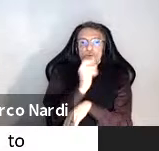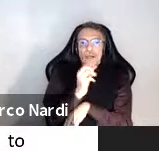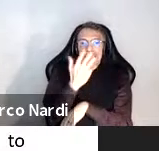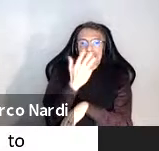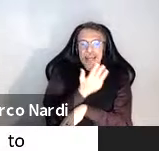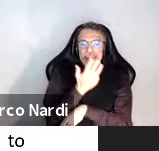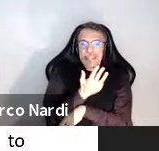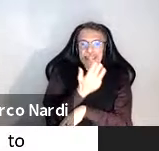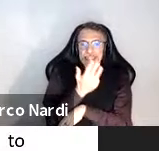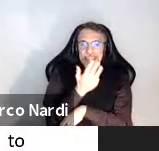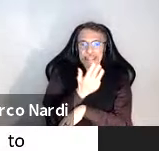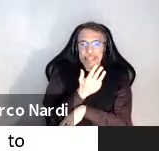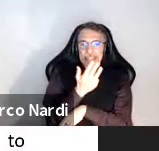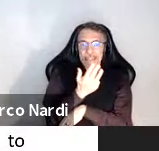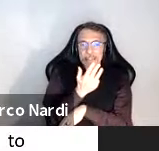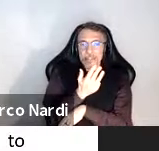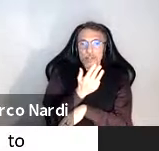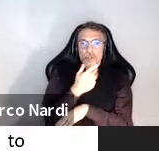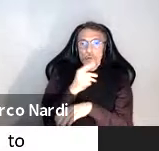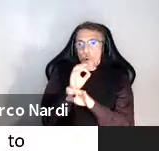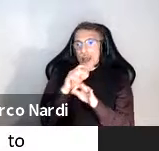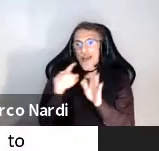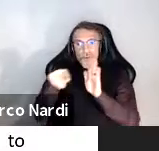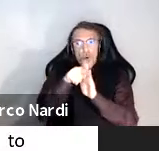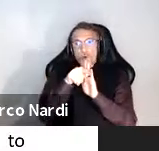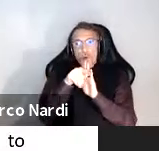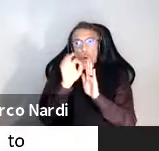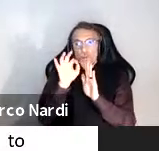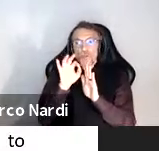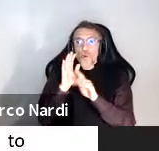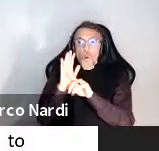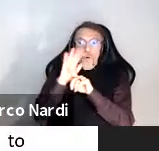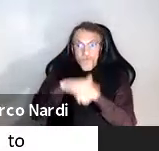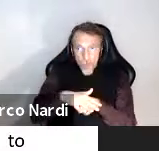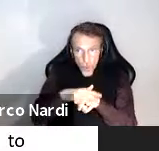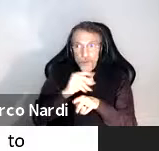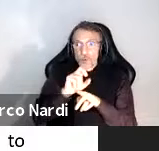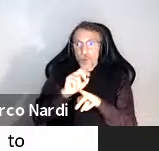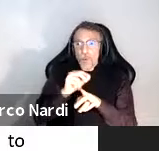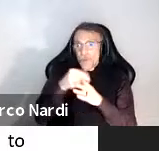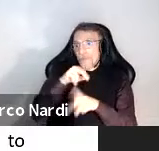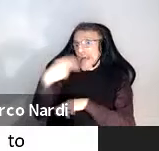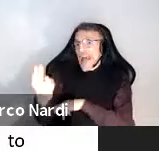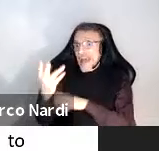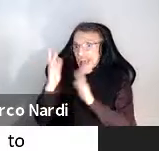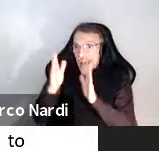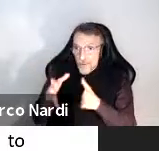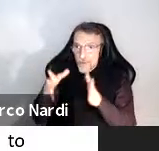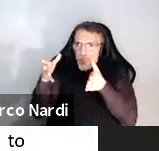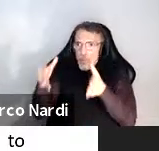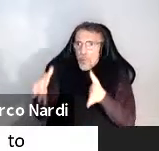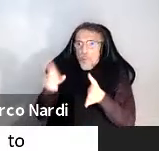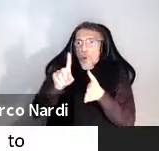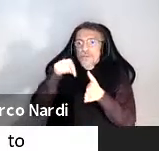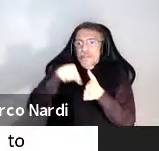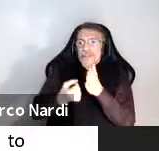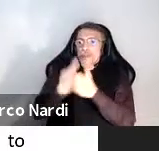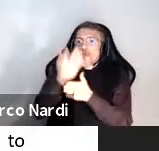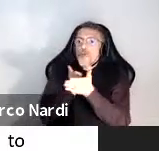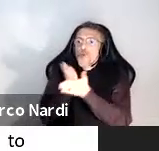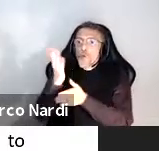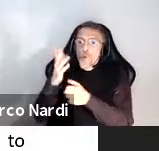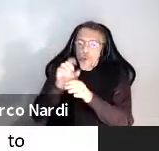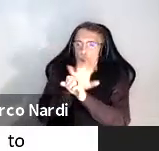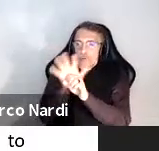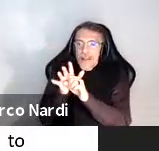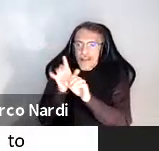2019 have no collective action clause, and therefore they are forced to pay. So what is the final situation, our